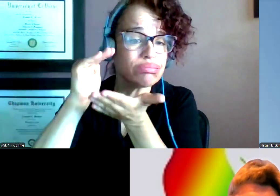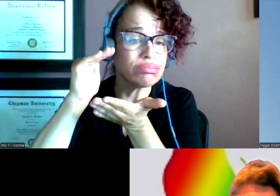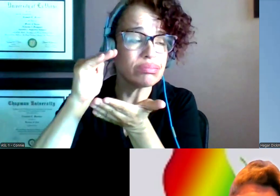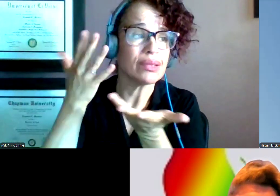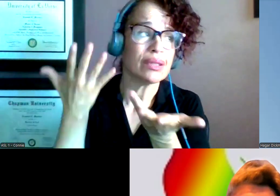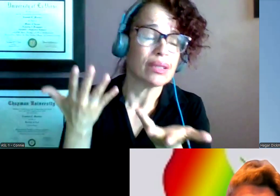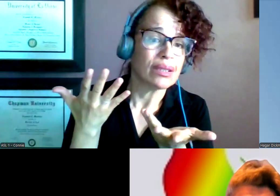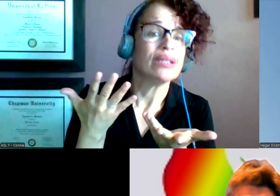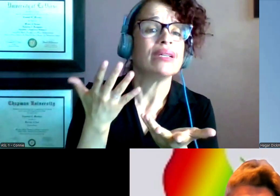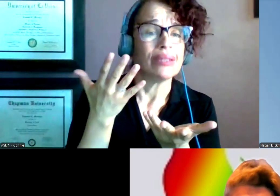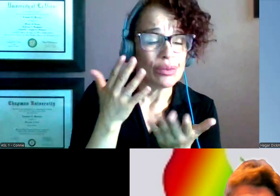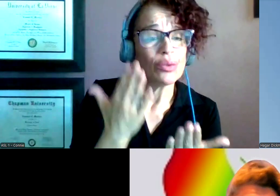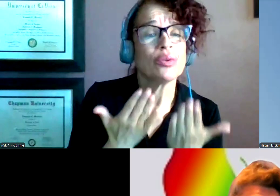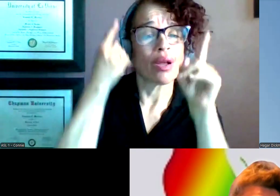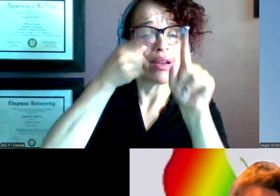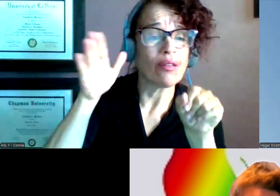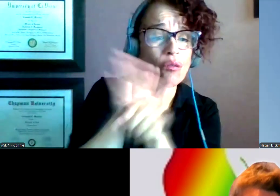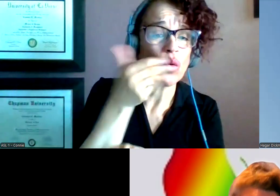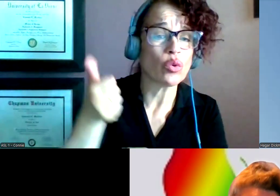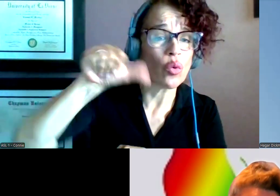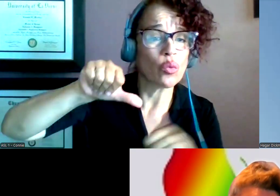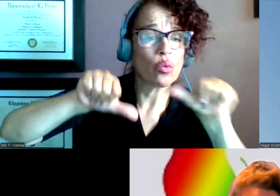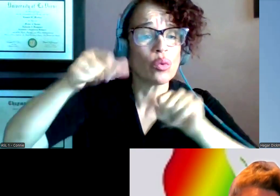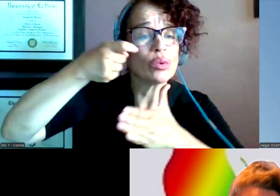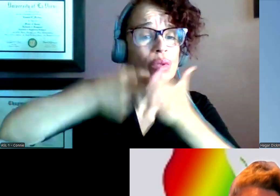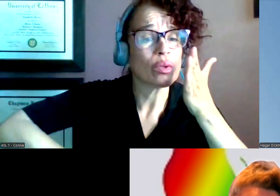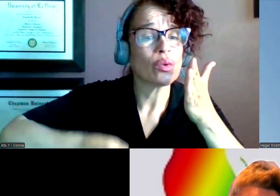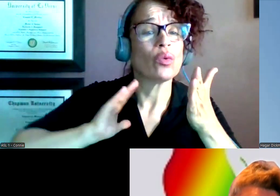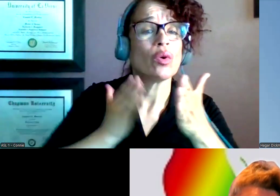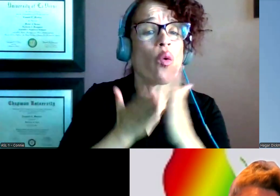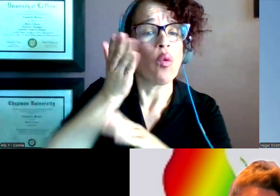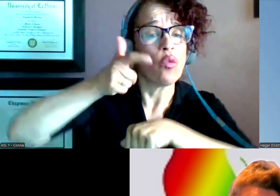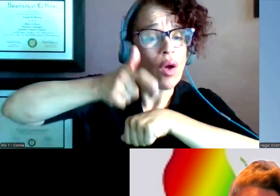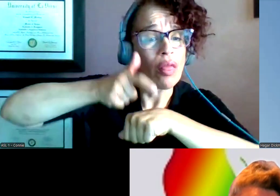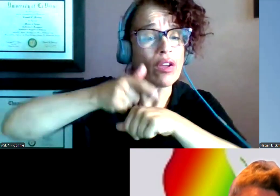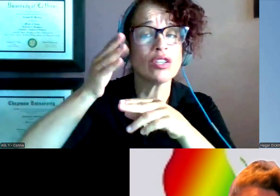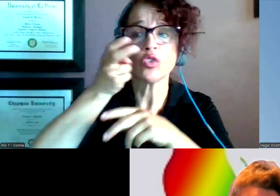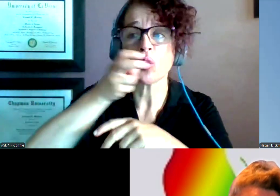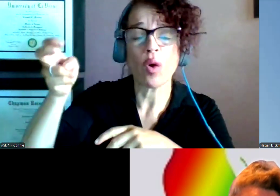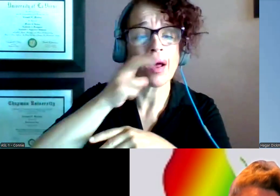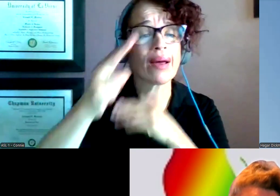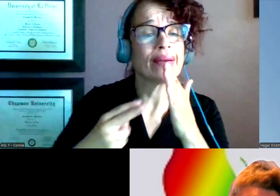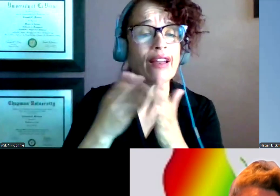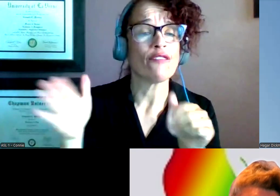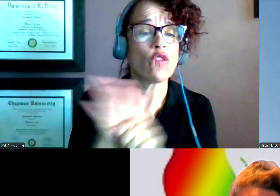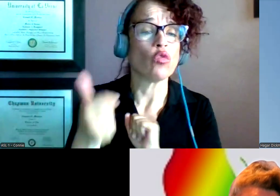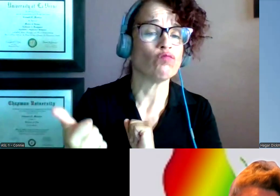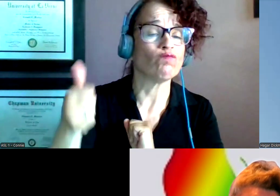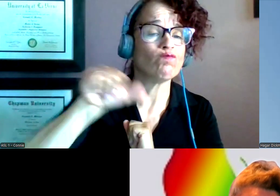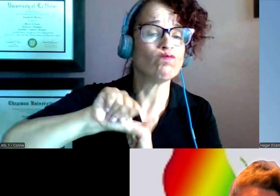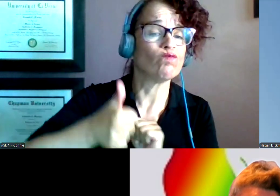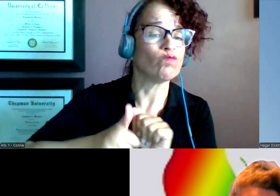was in that proposal a full rejection of cuts to IHSS overtime and travel hours, a full rejection